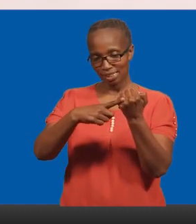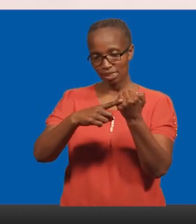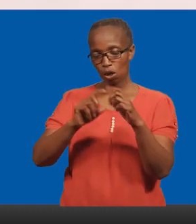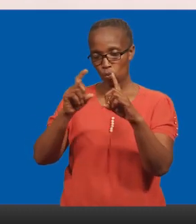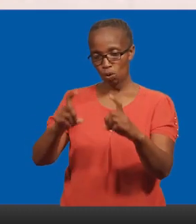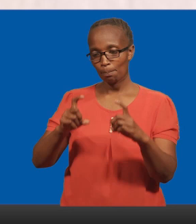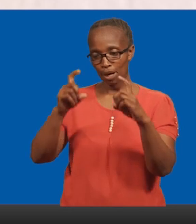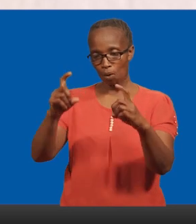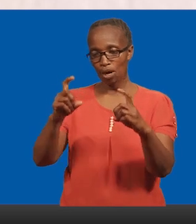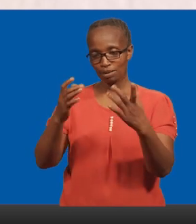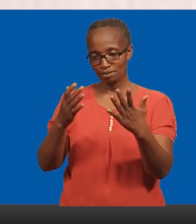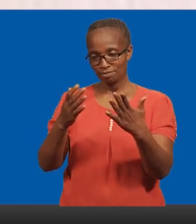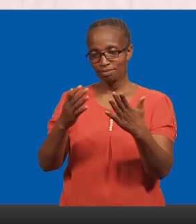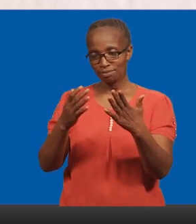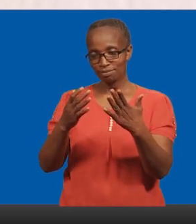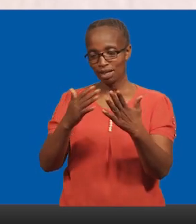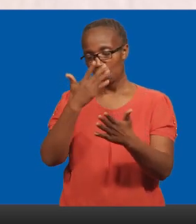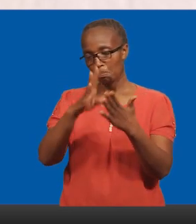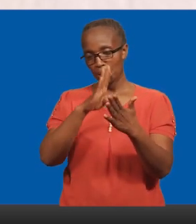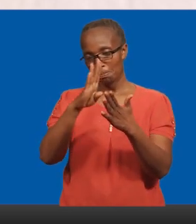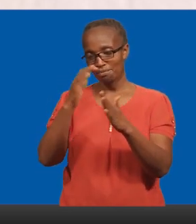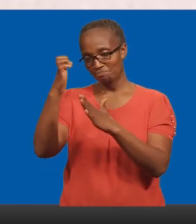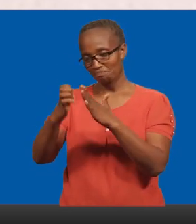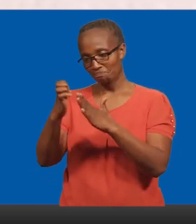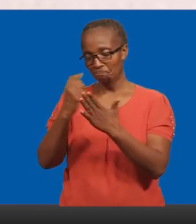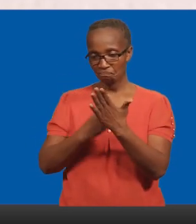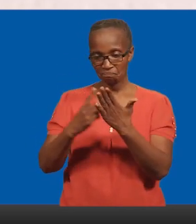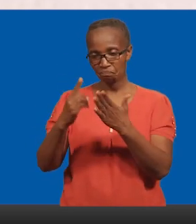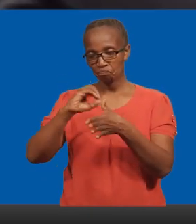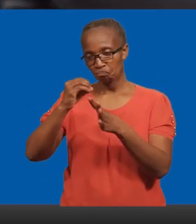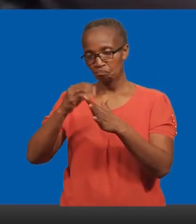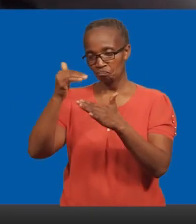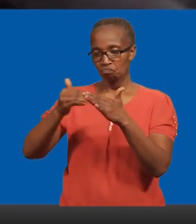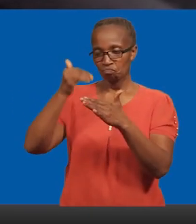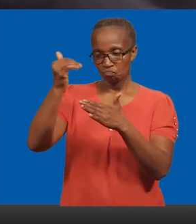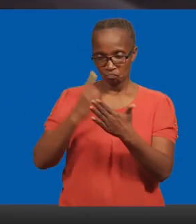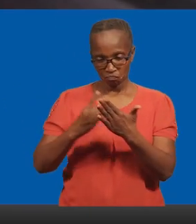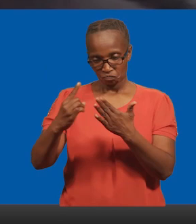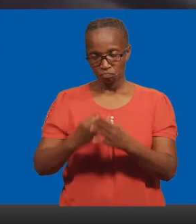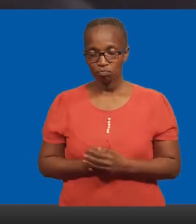will be awarded in the course of this week or early next week.